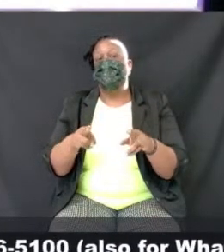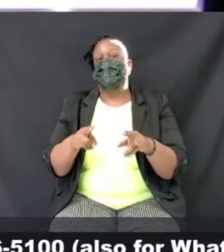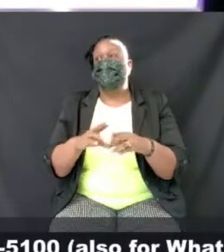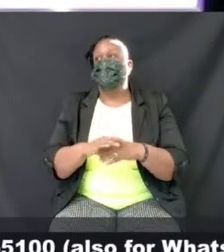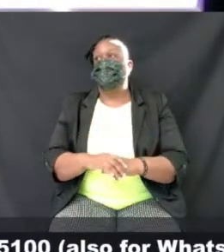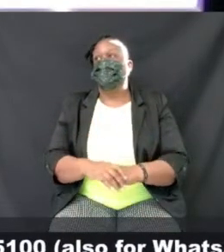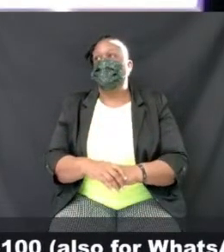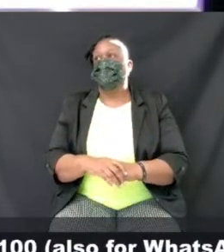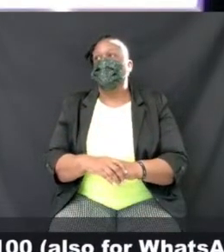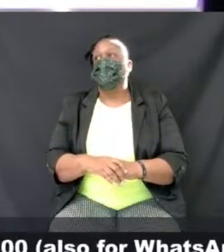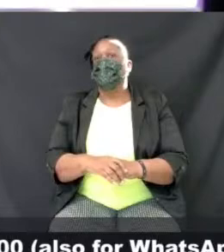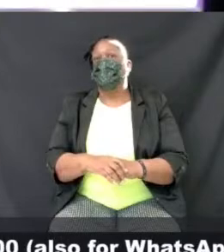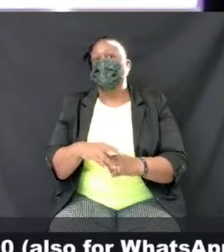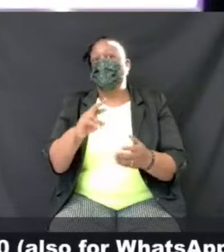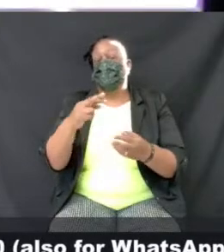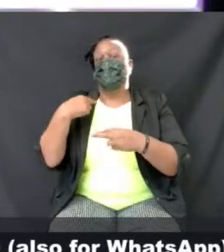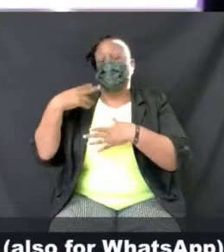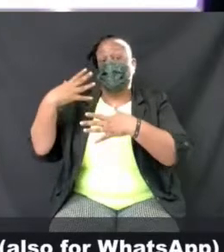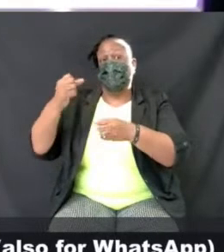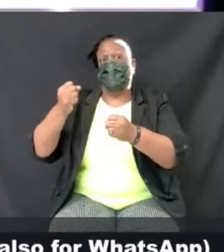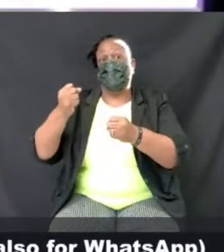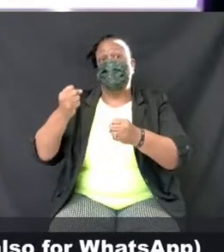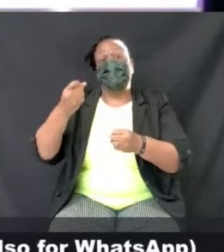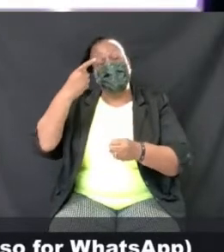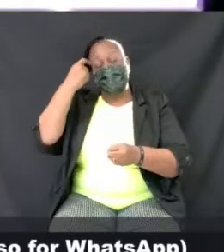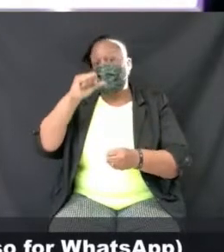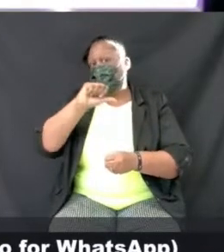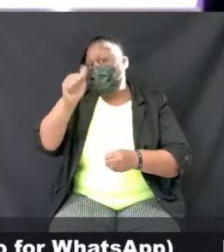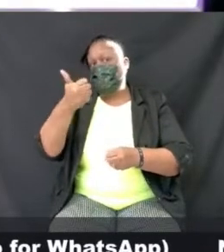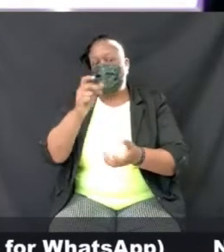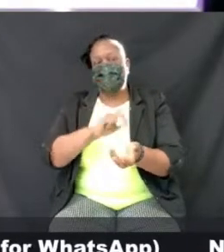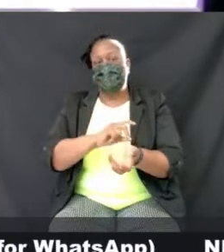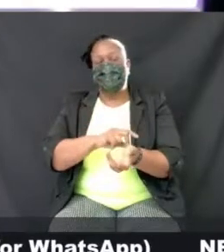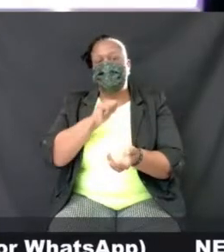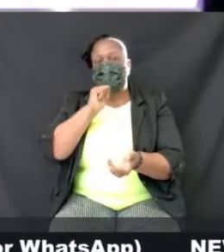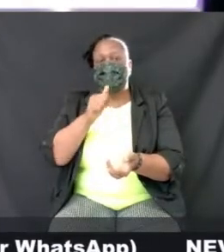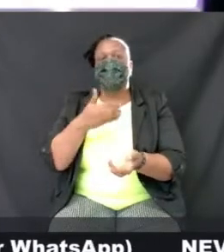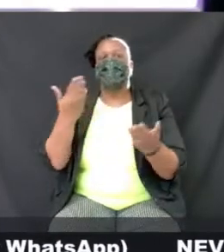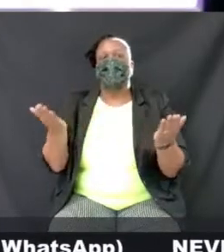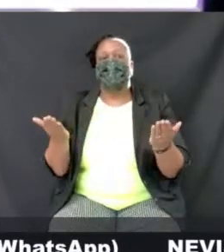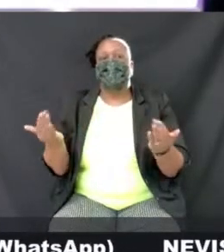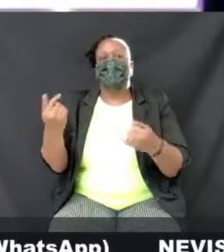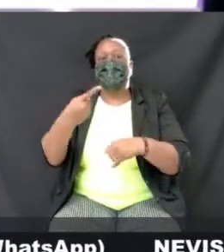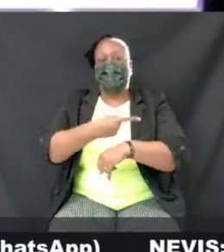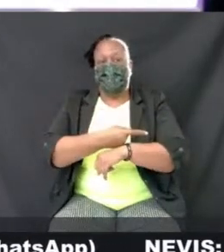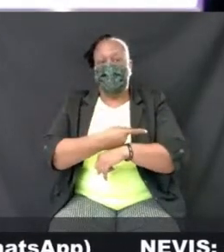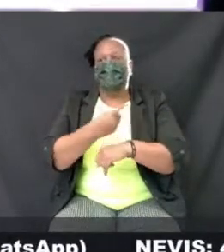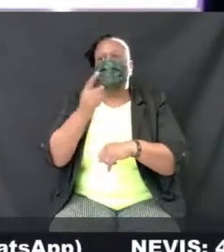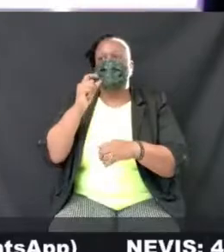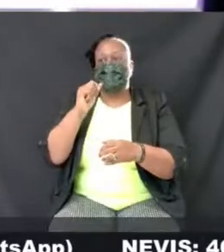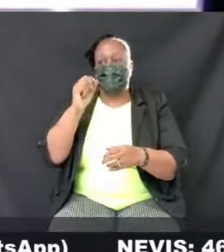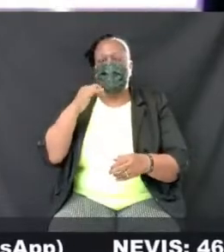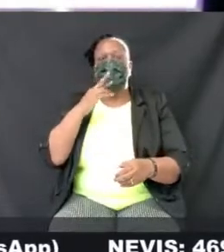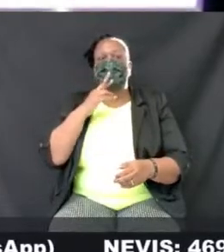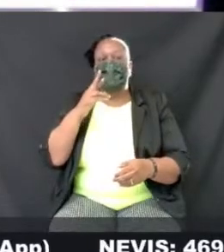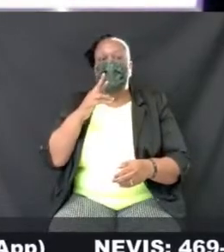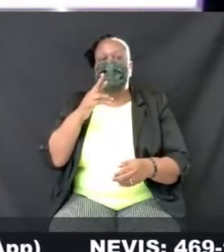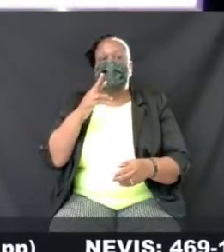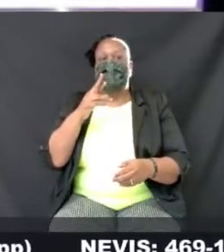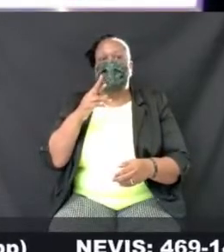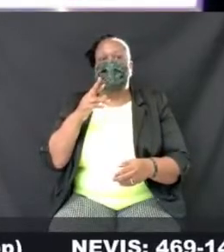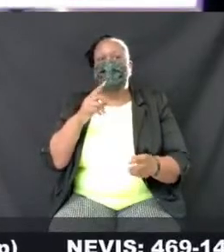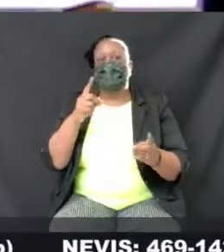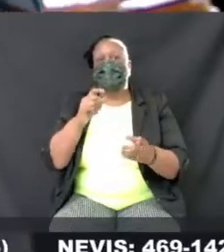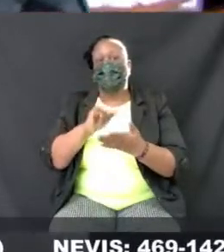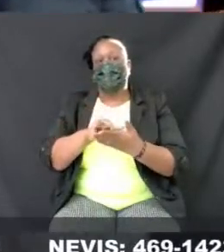Committee Situation Report. He will be filling in for our Chief Medical Officer, Dr. Hazel Laws.